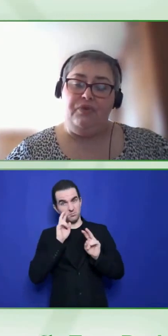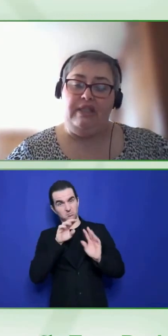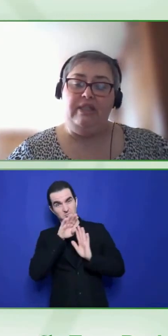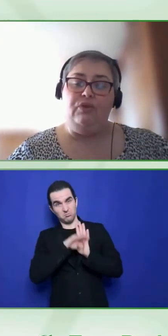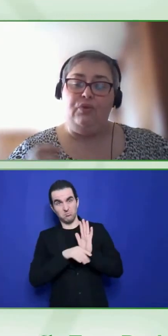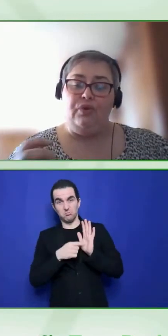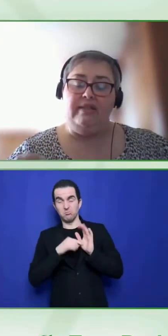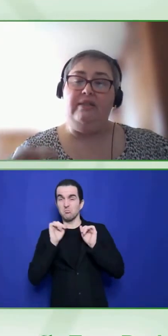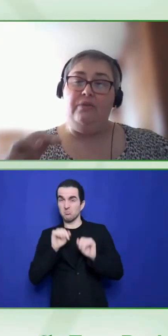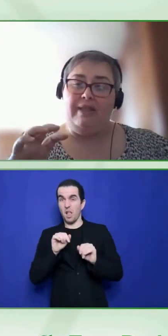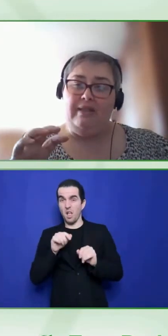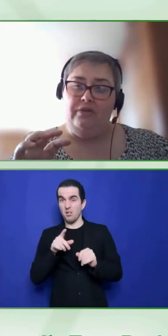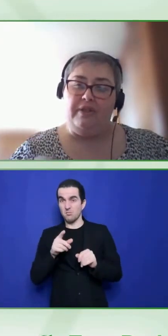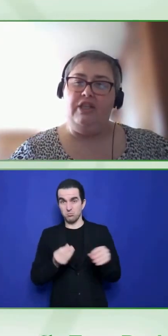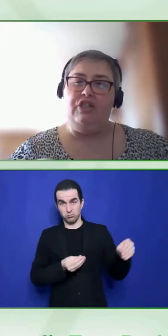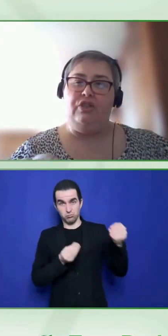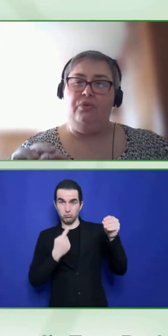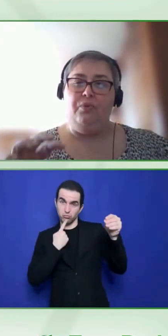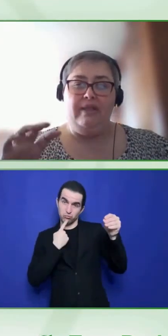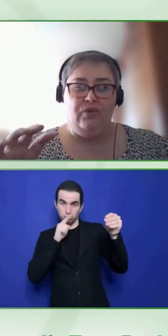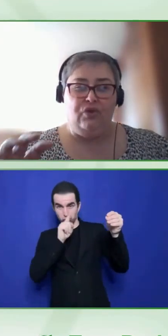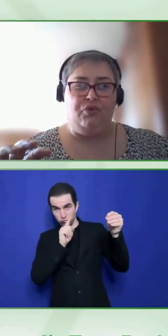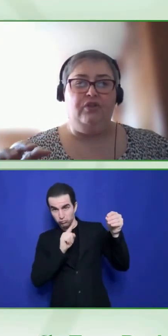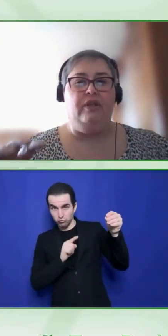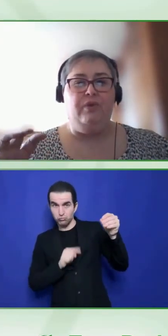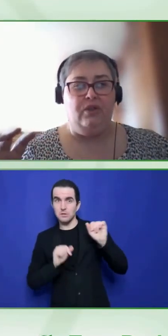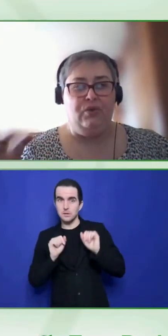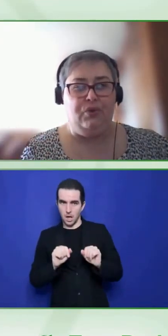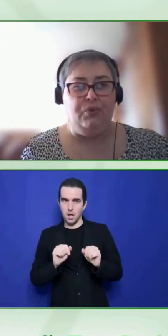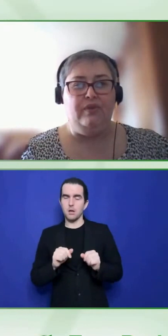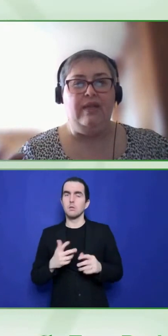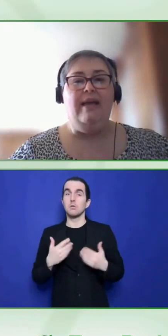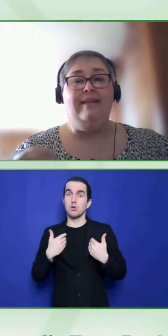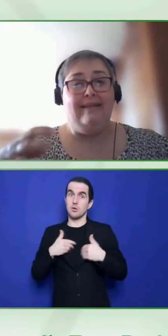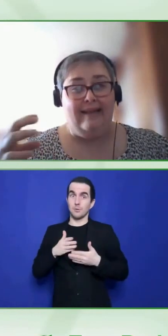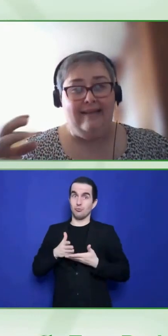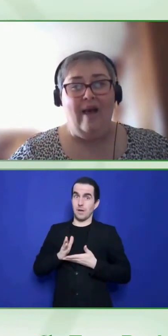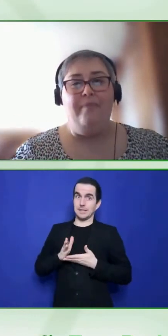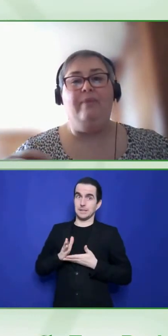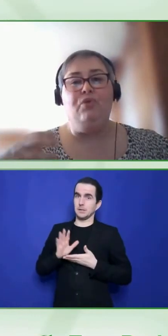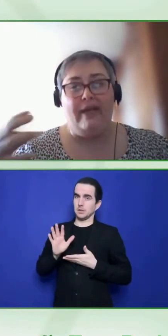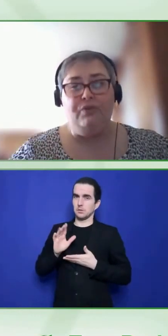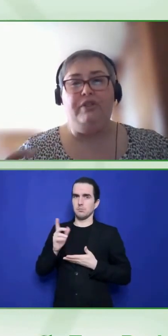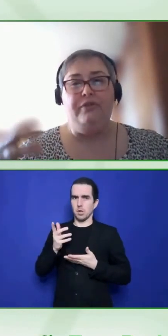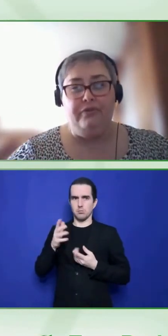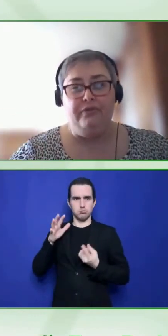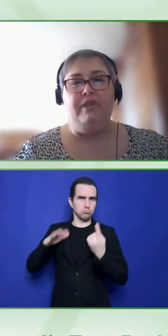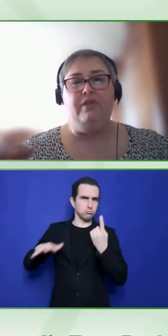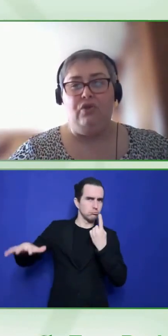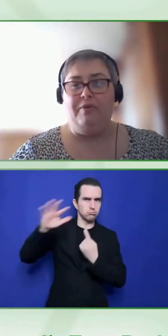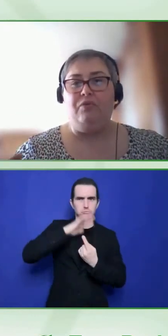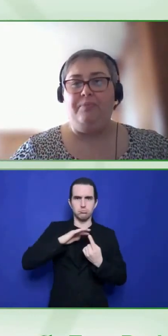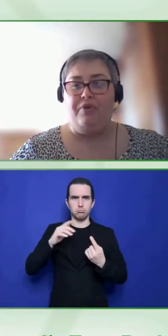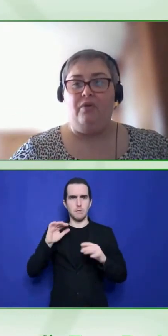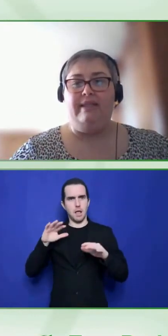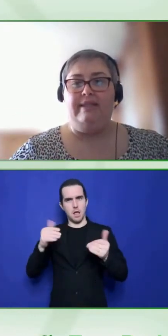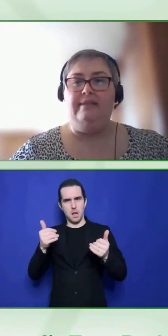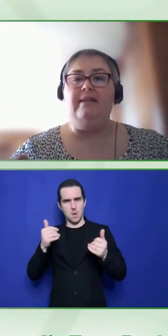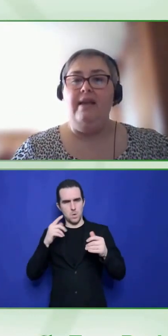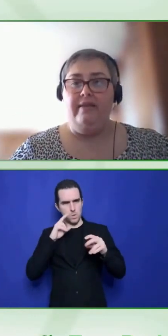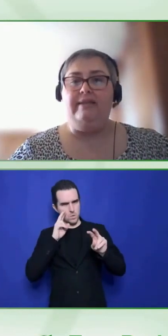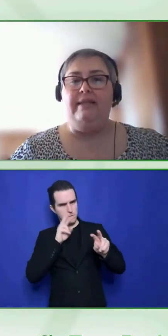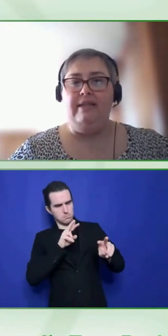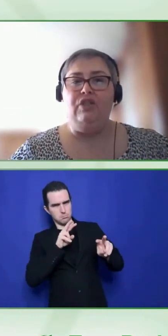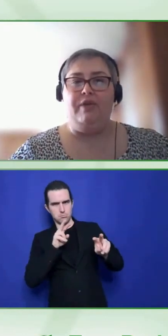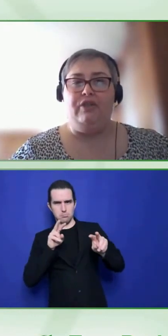important is for city to consider what are the foundation, what are the structure, and what are the tools that can help them to actually fulfill the human rights